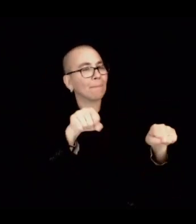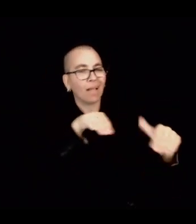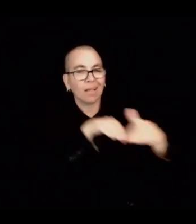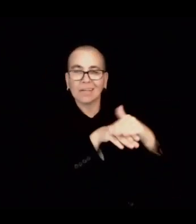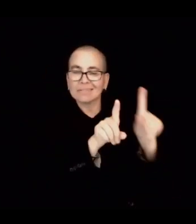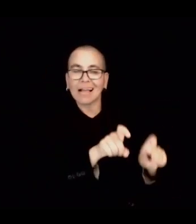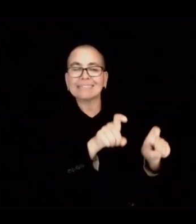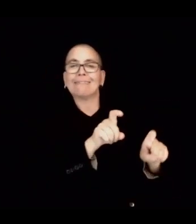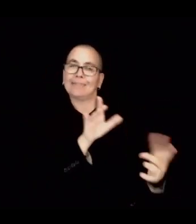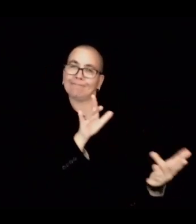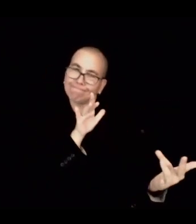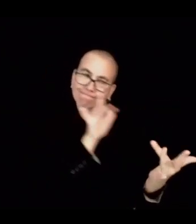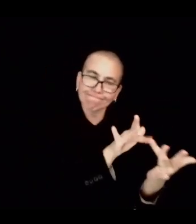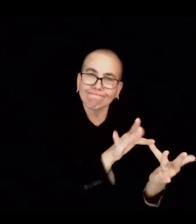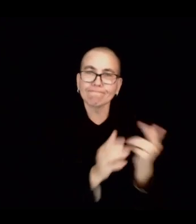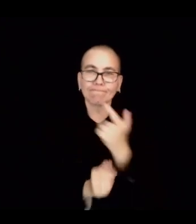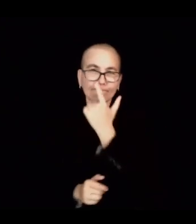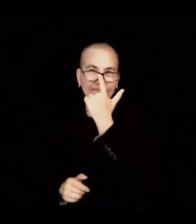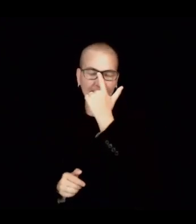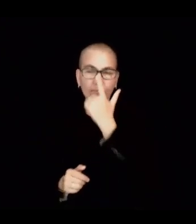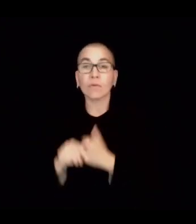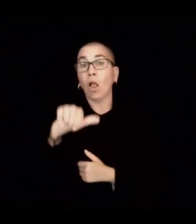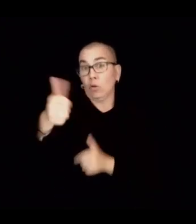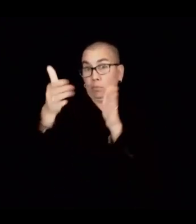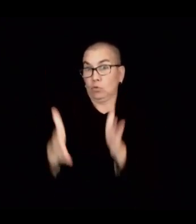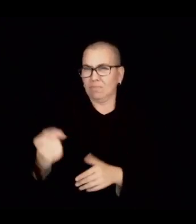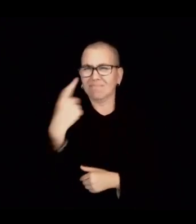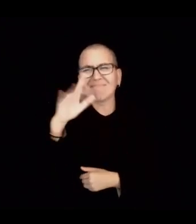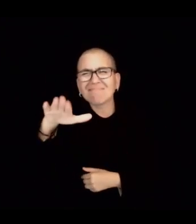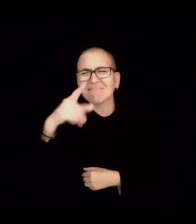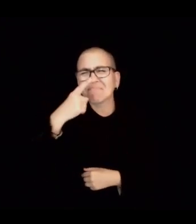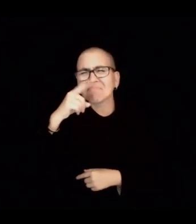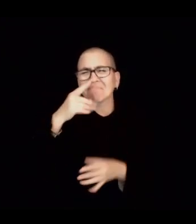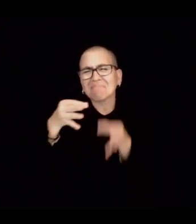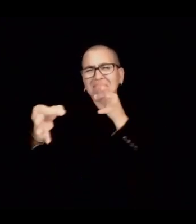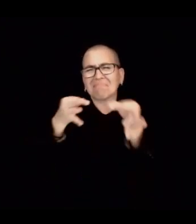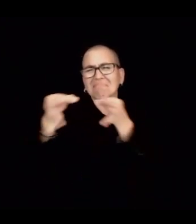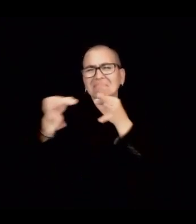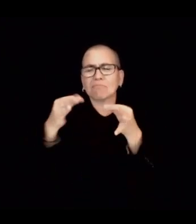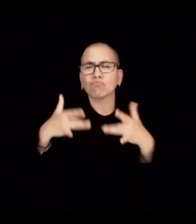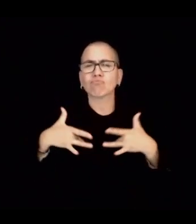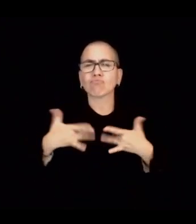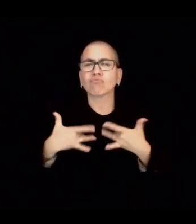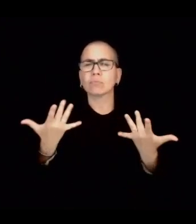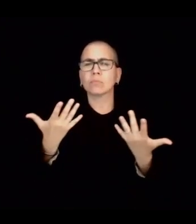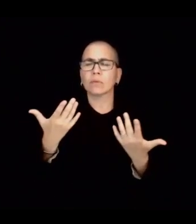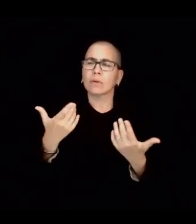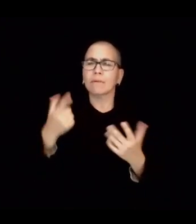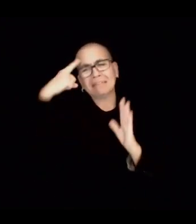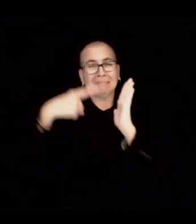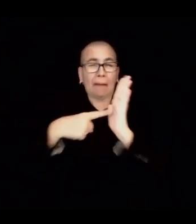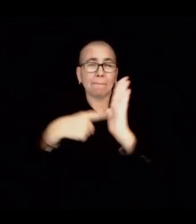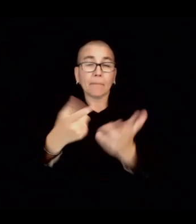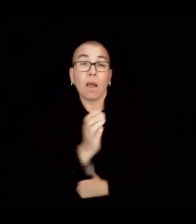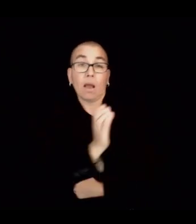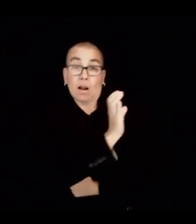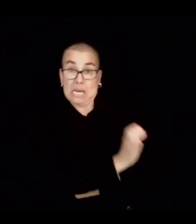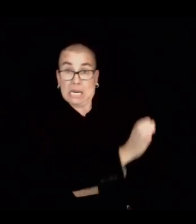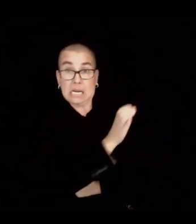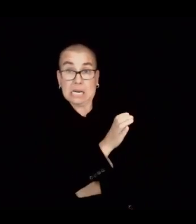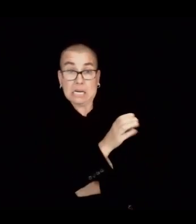been done, whether it's via clinical trials, virology, lab studies, whatever it may be, to confirm whether or not that this